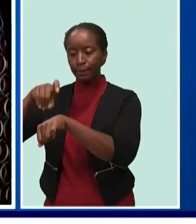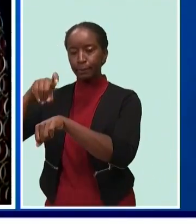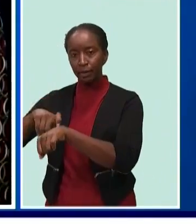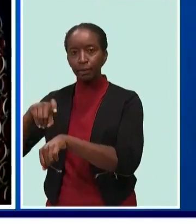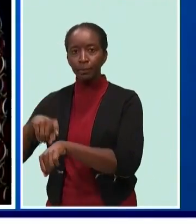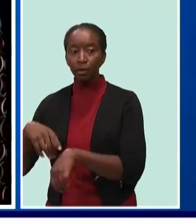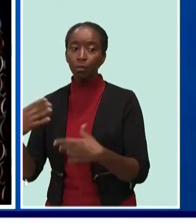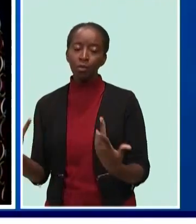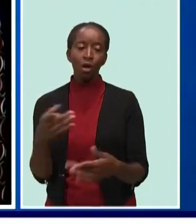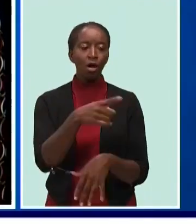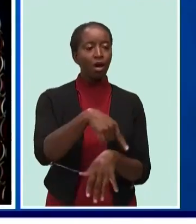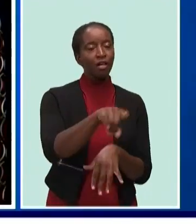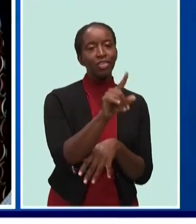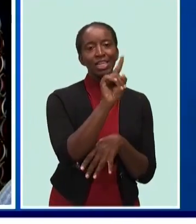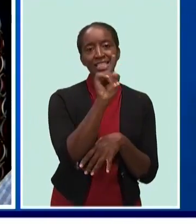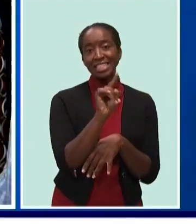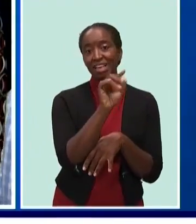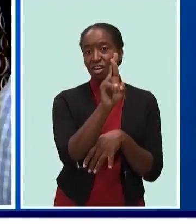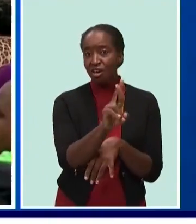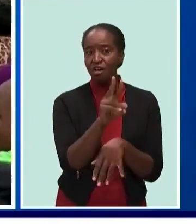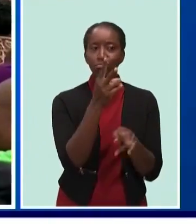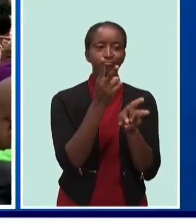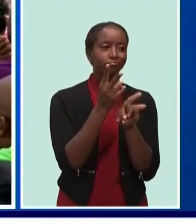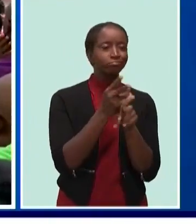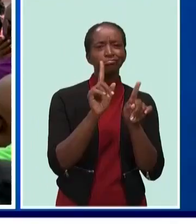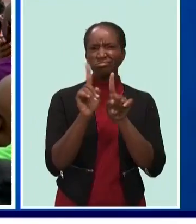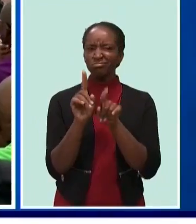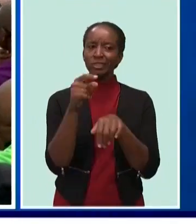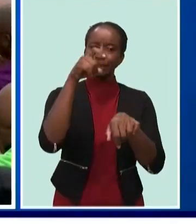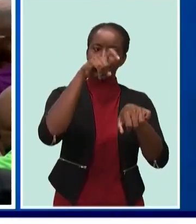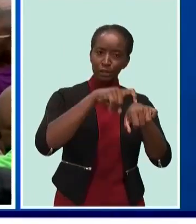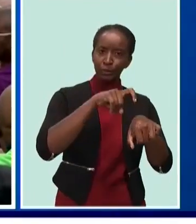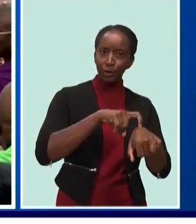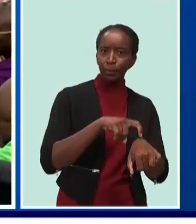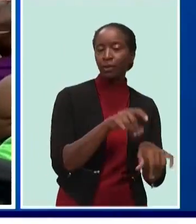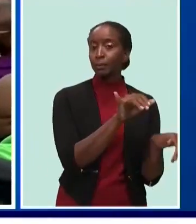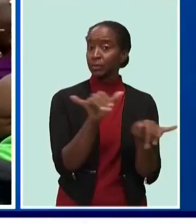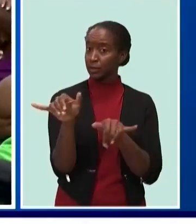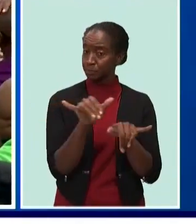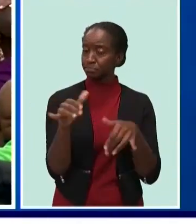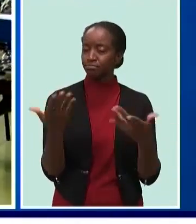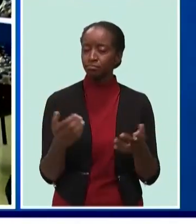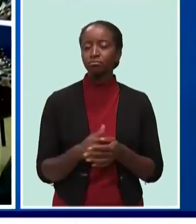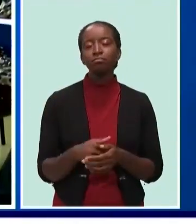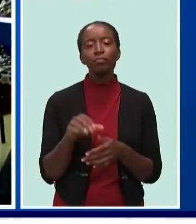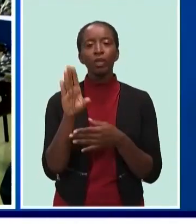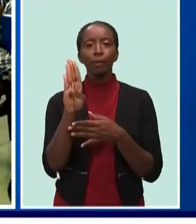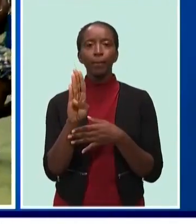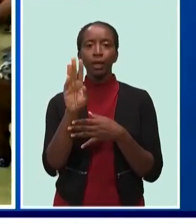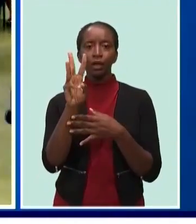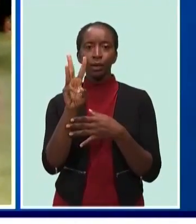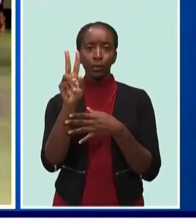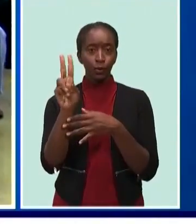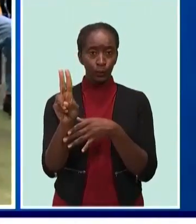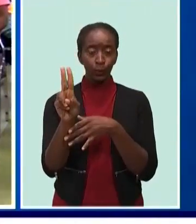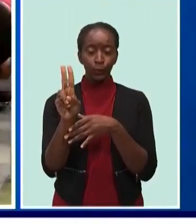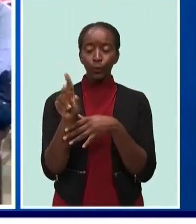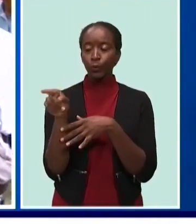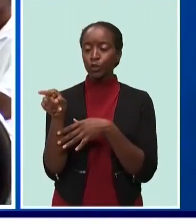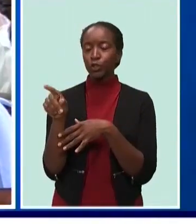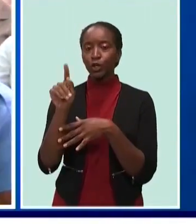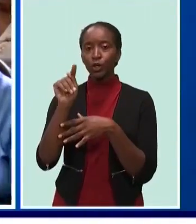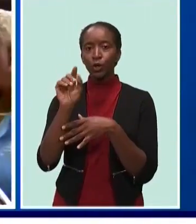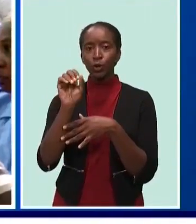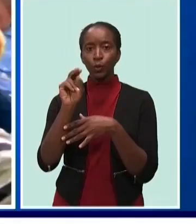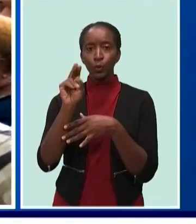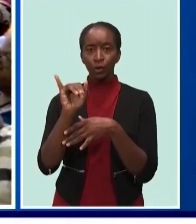that came out in here today. BWU General Secretary Senator Tony Moore also participated in the session. She told the media the number of